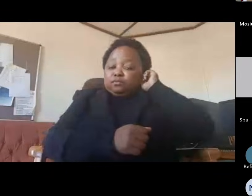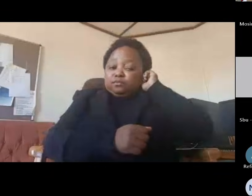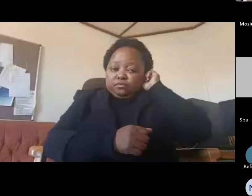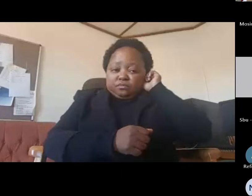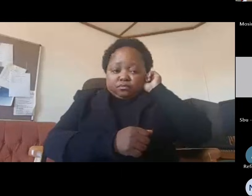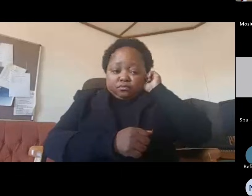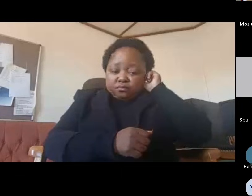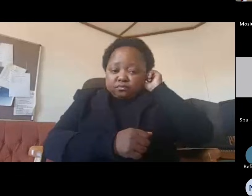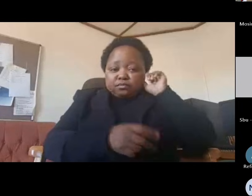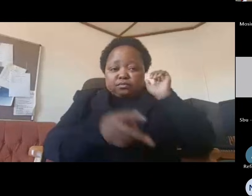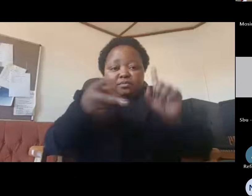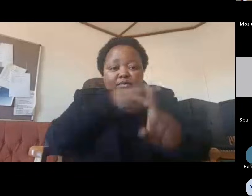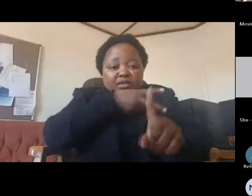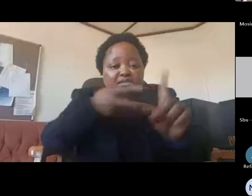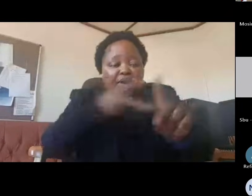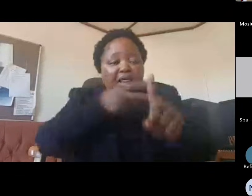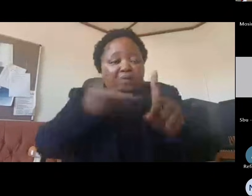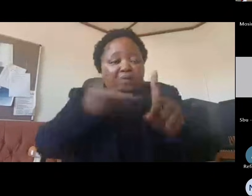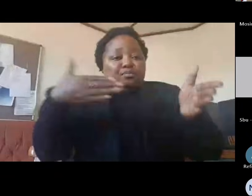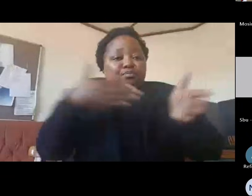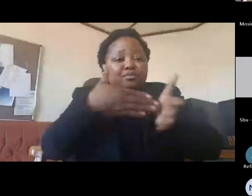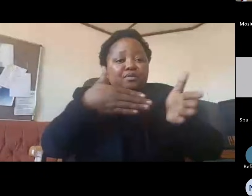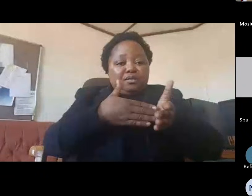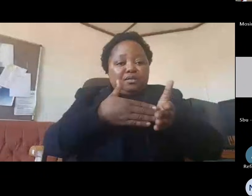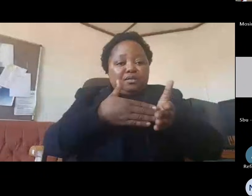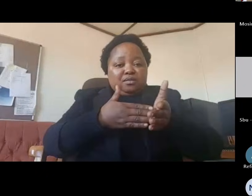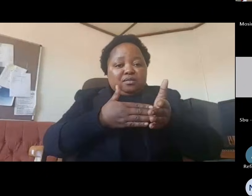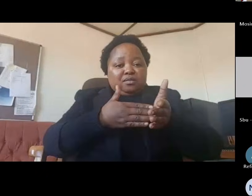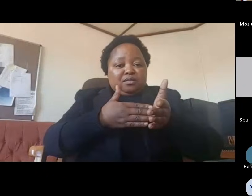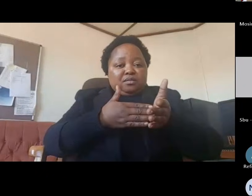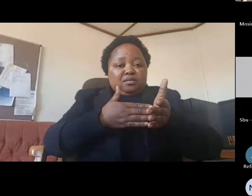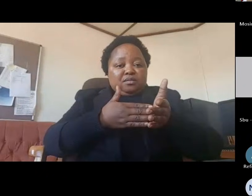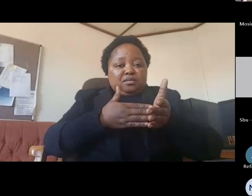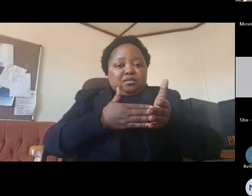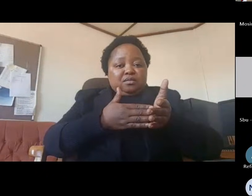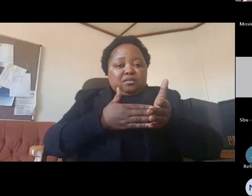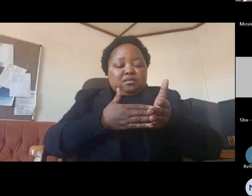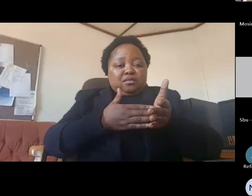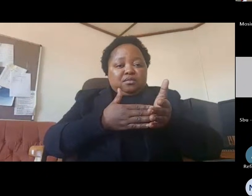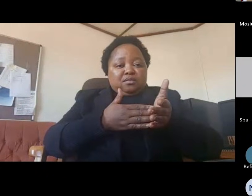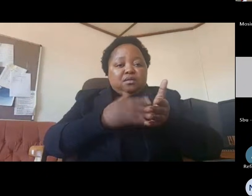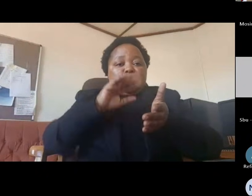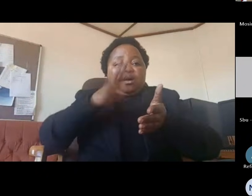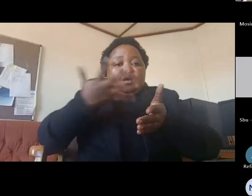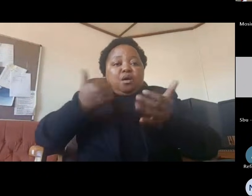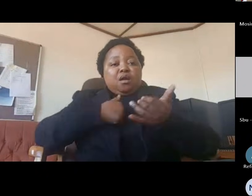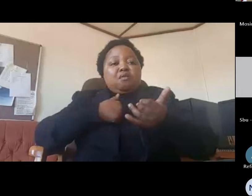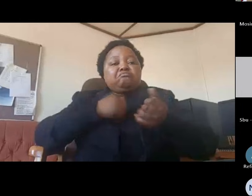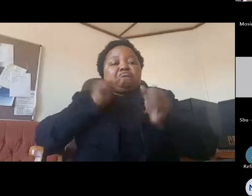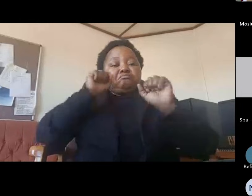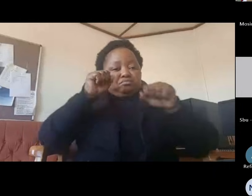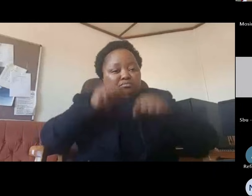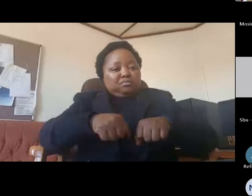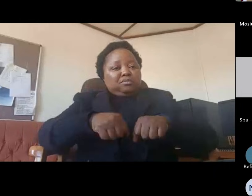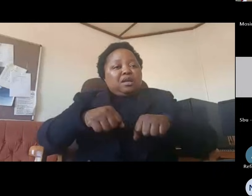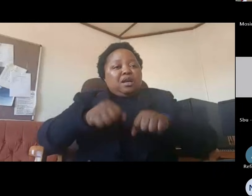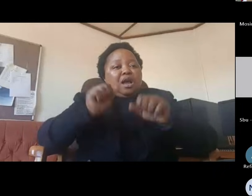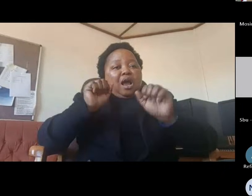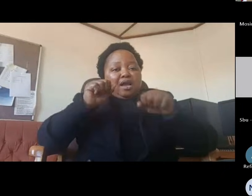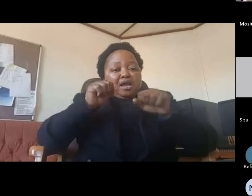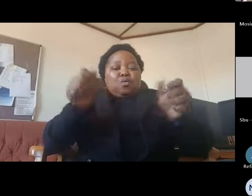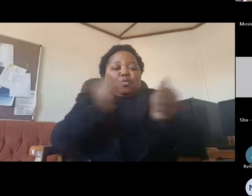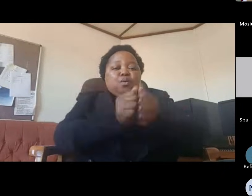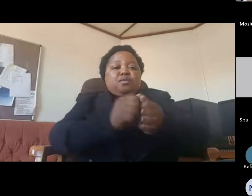violence prevention or the introductions of protocols. And I thoroughly agree with the fact that we have